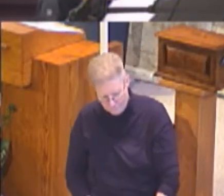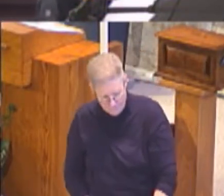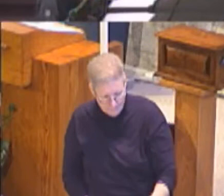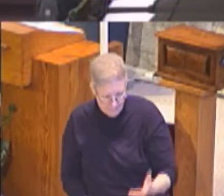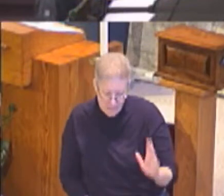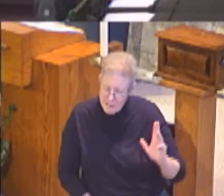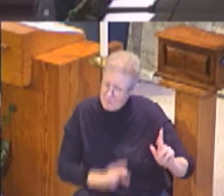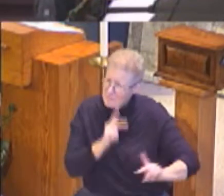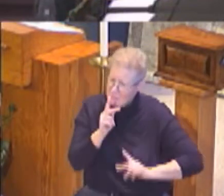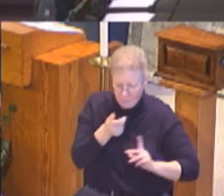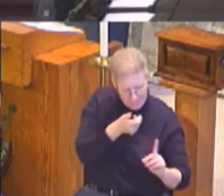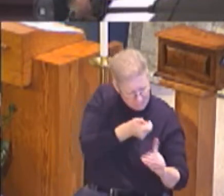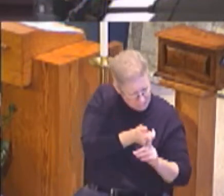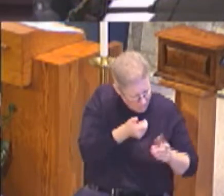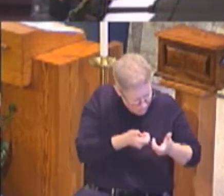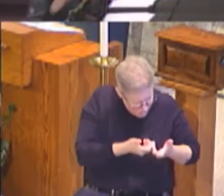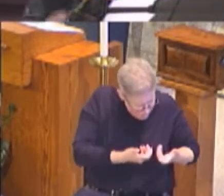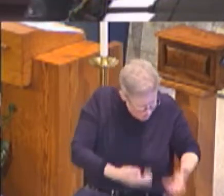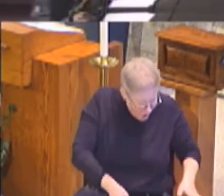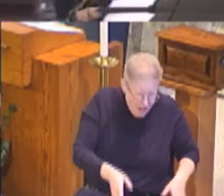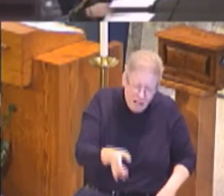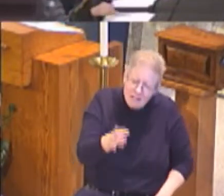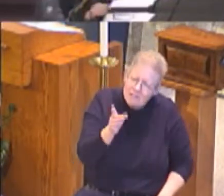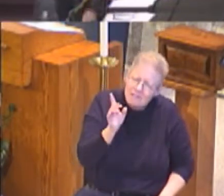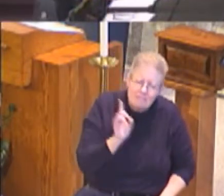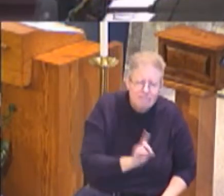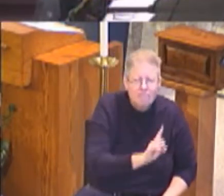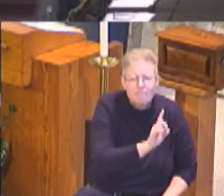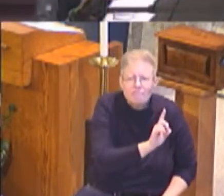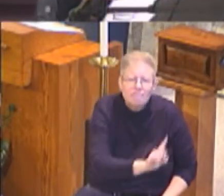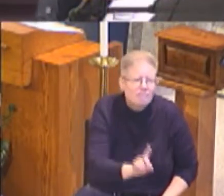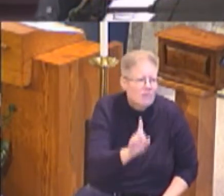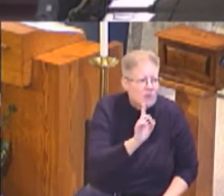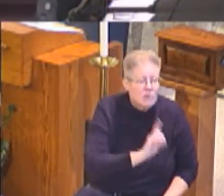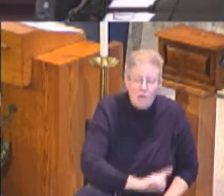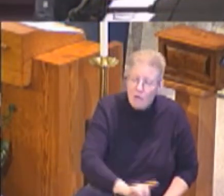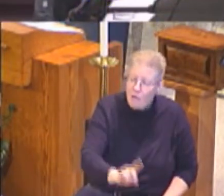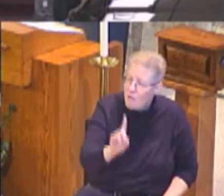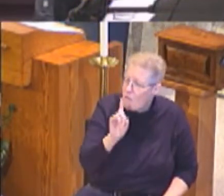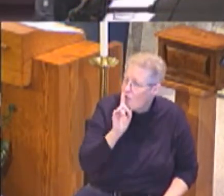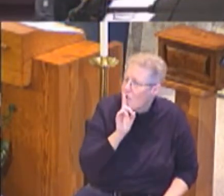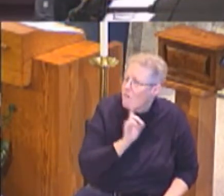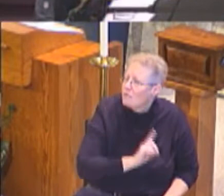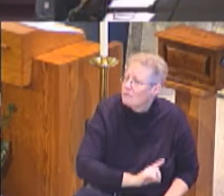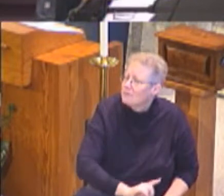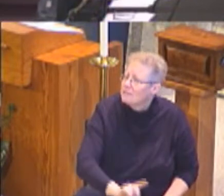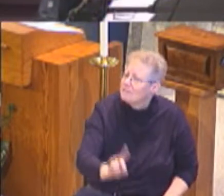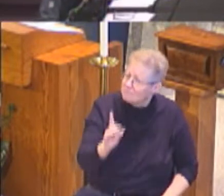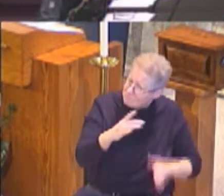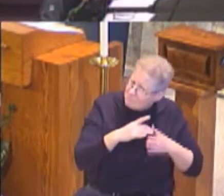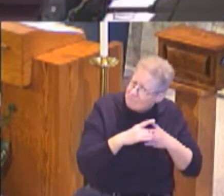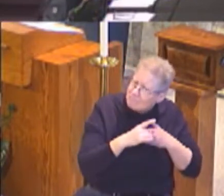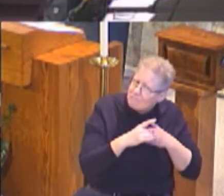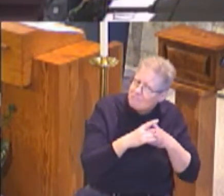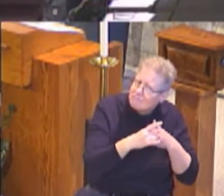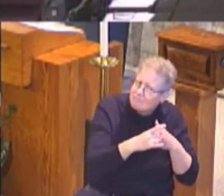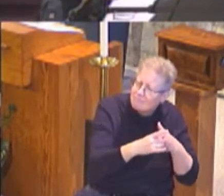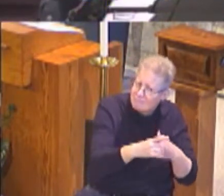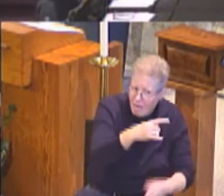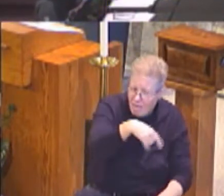take me to the lonely ones who somehow lost their way.